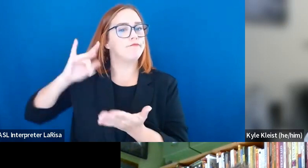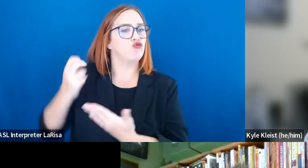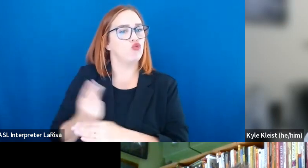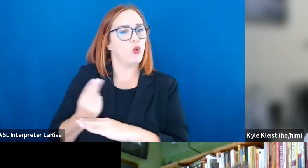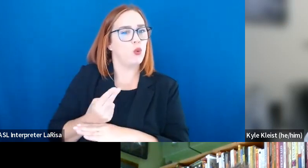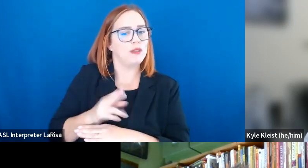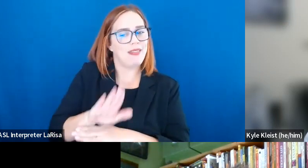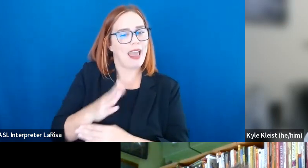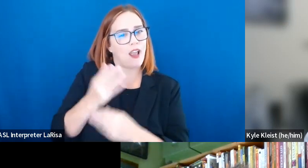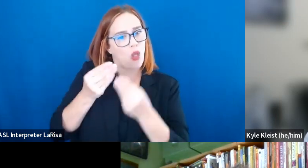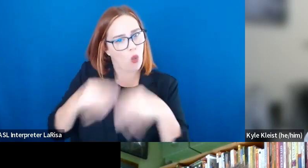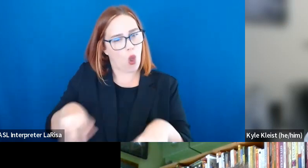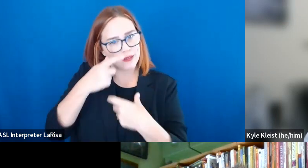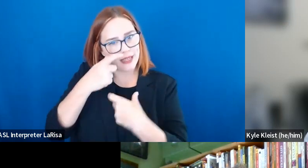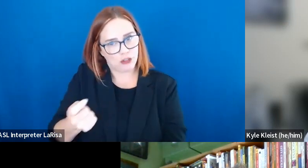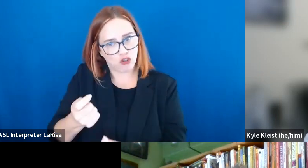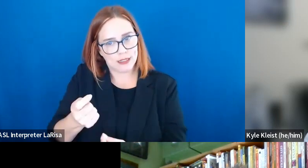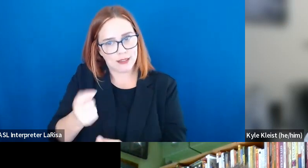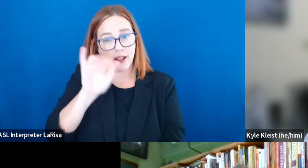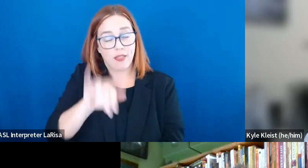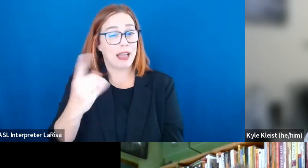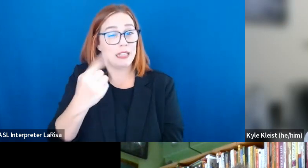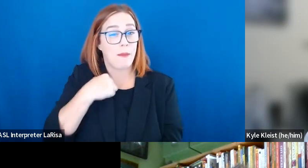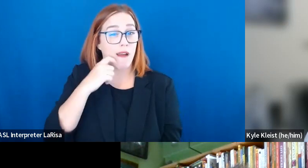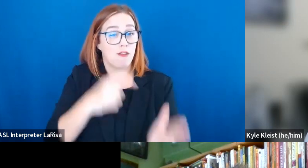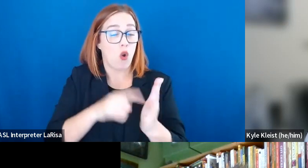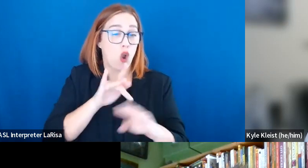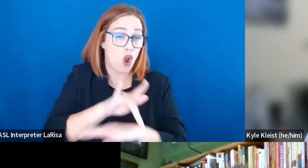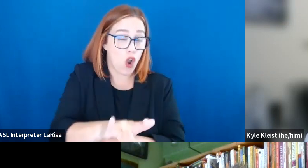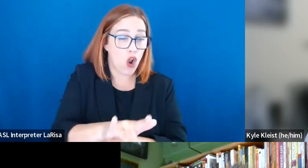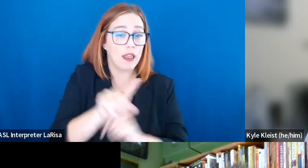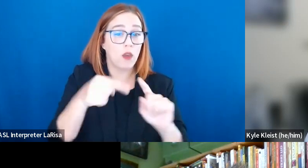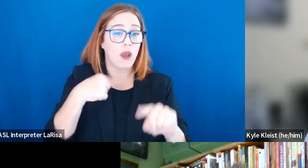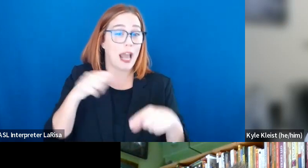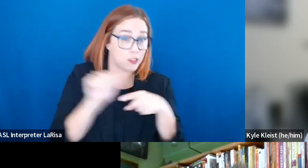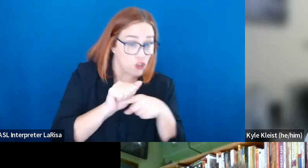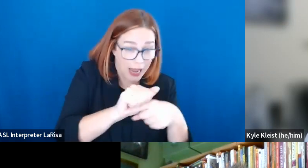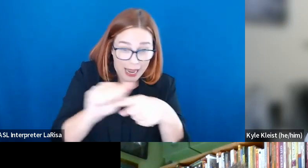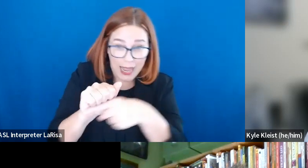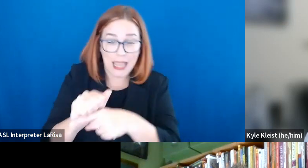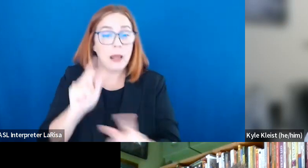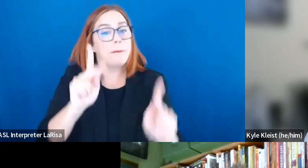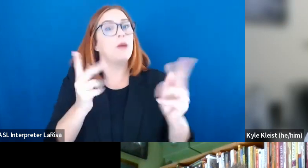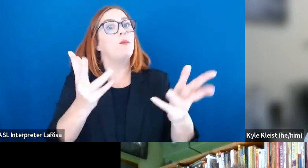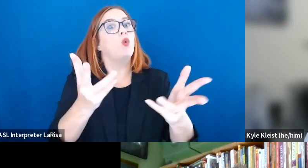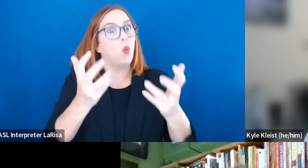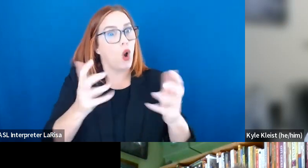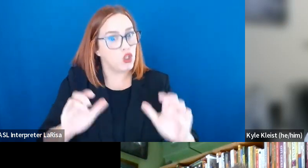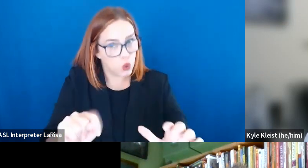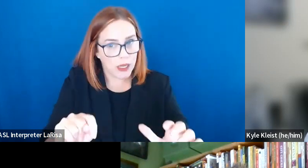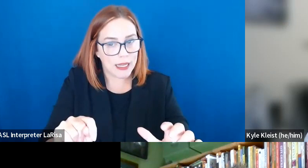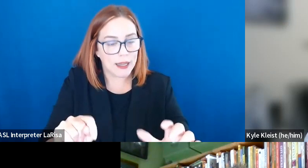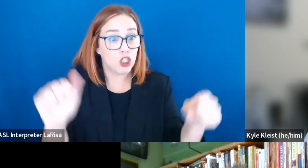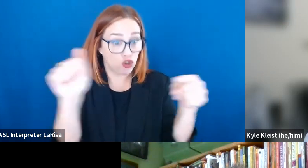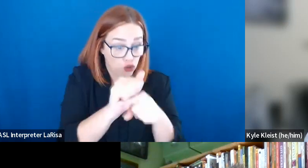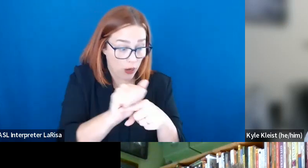I found early on when I was doing peer support trainings was I would have people wanting to do peer support. I would get them trained in